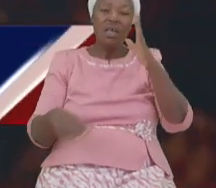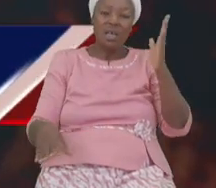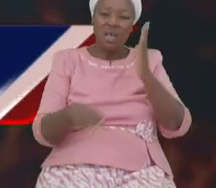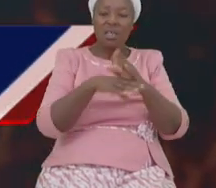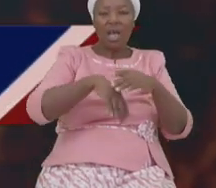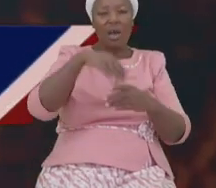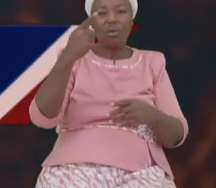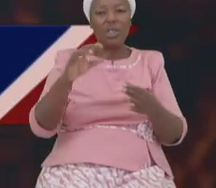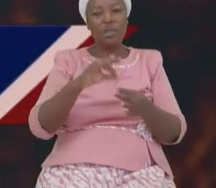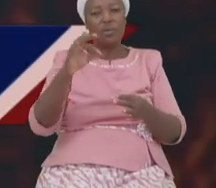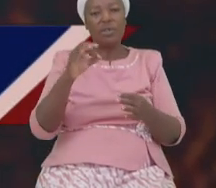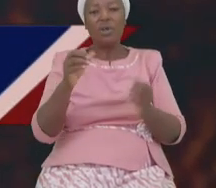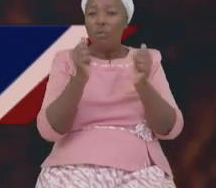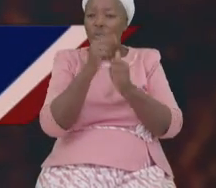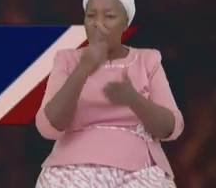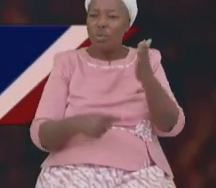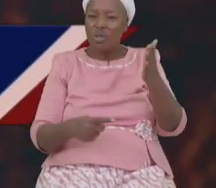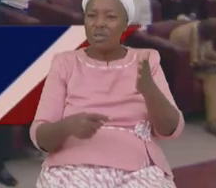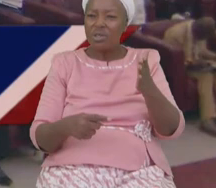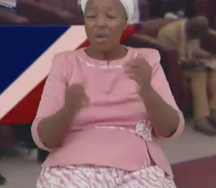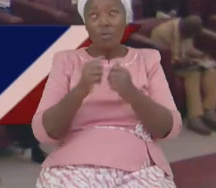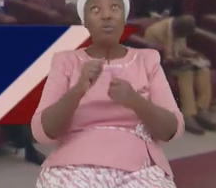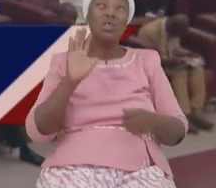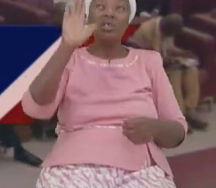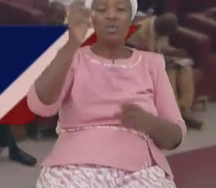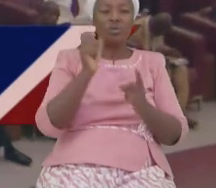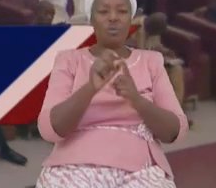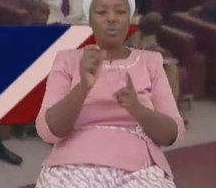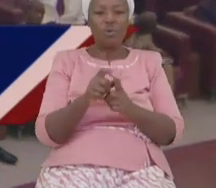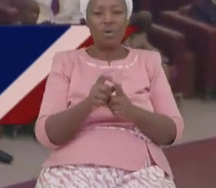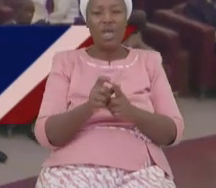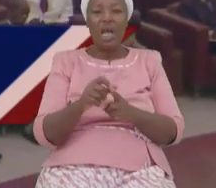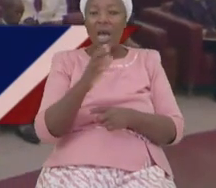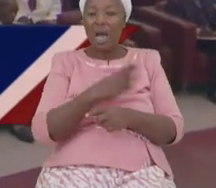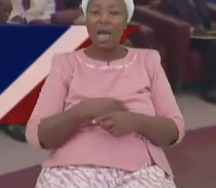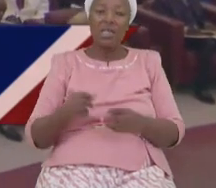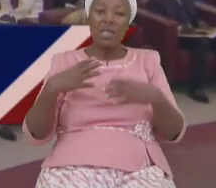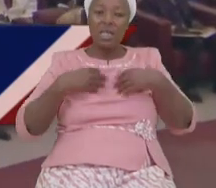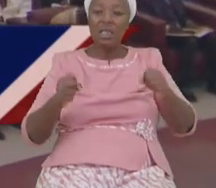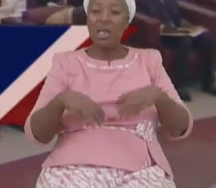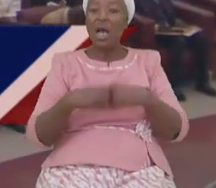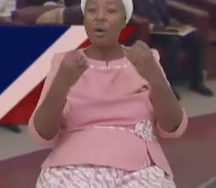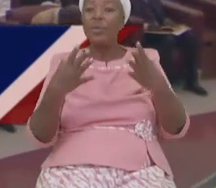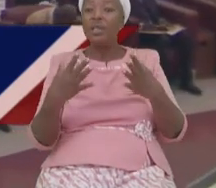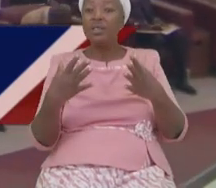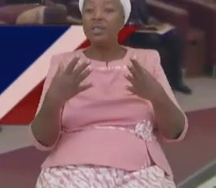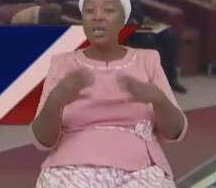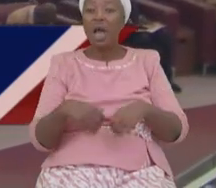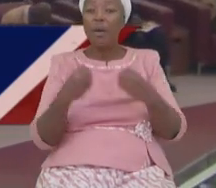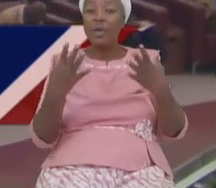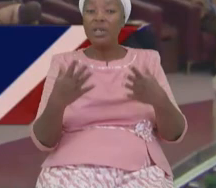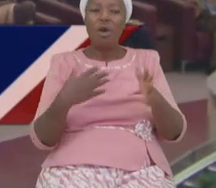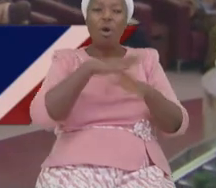spirits with what? With his word. And healed how many?